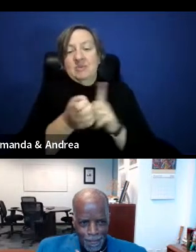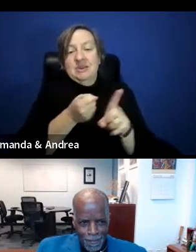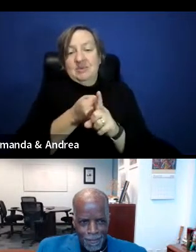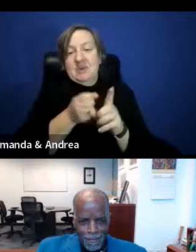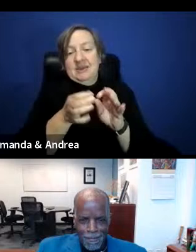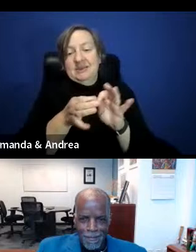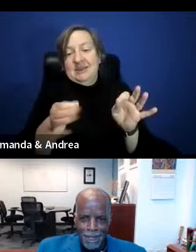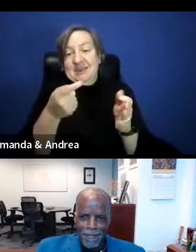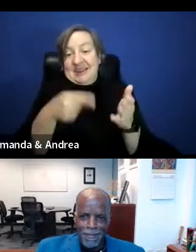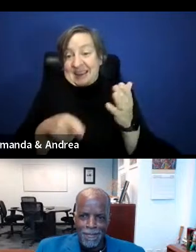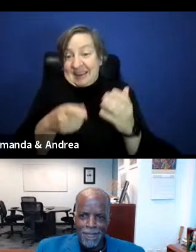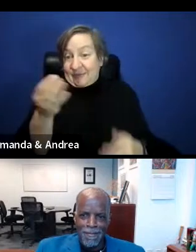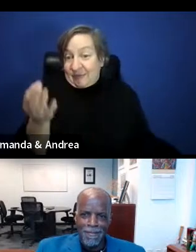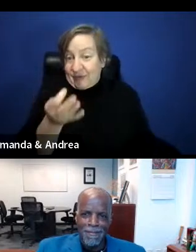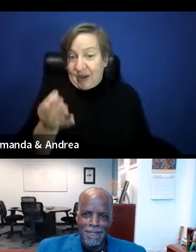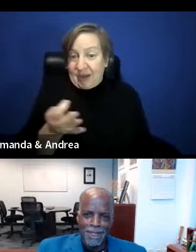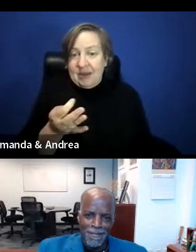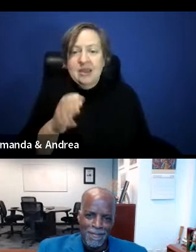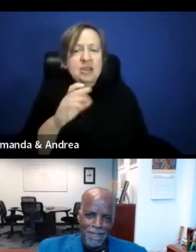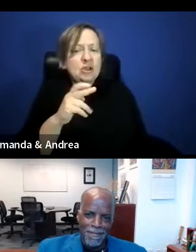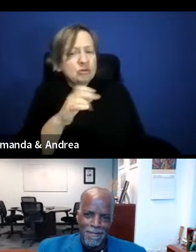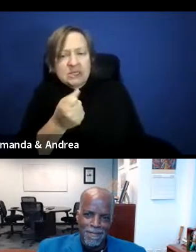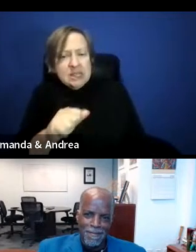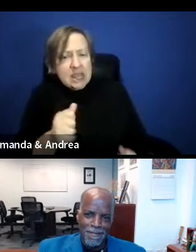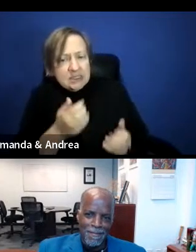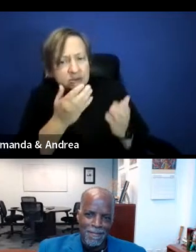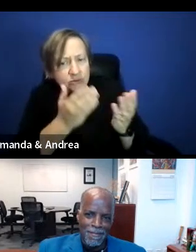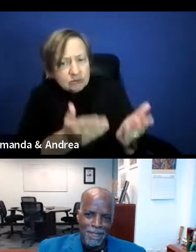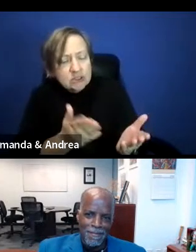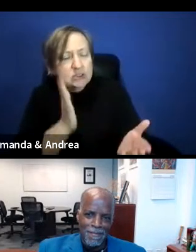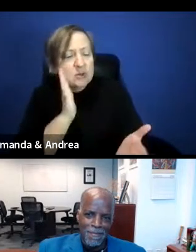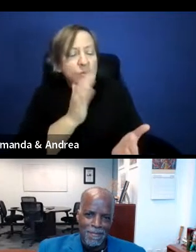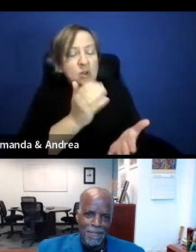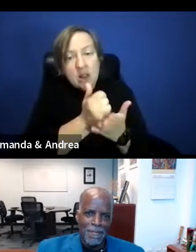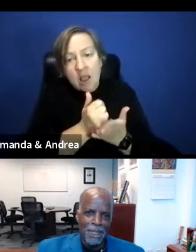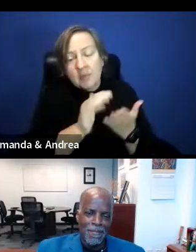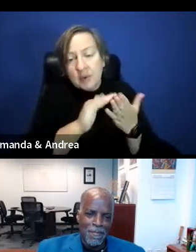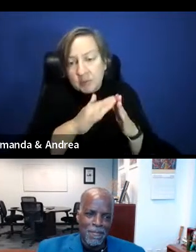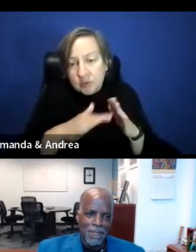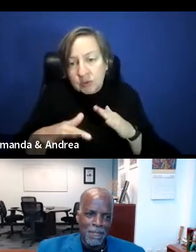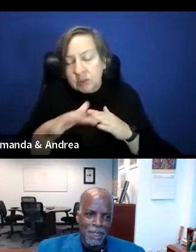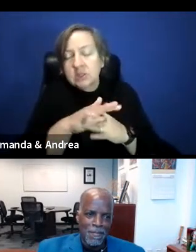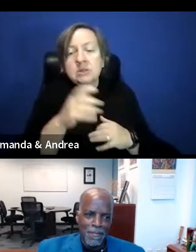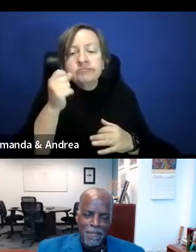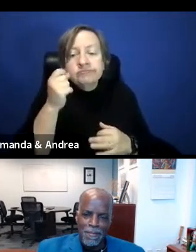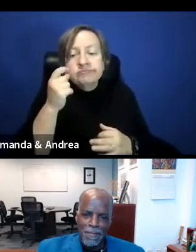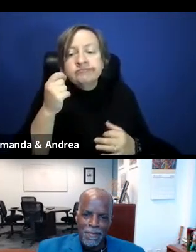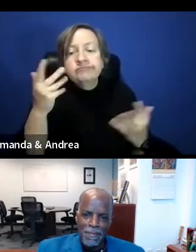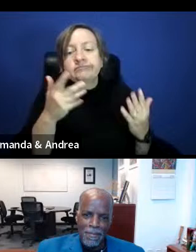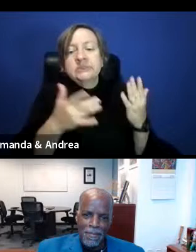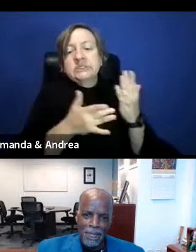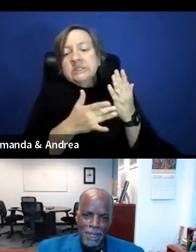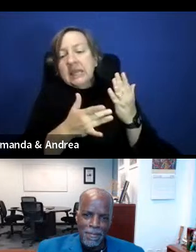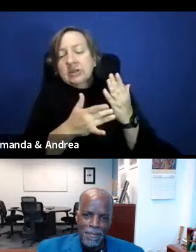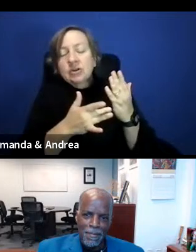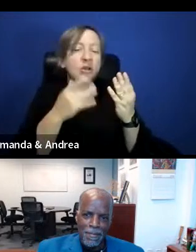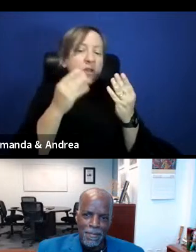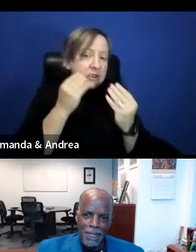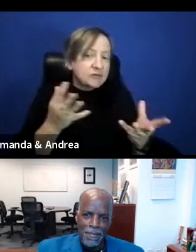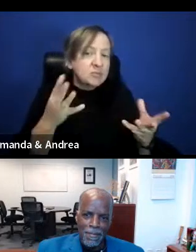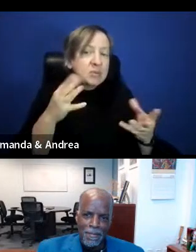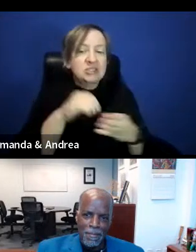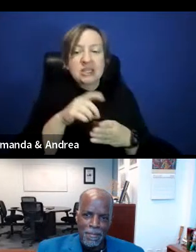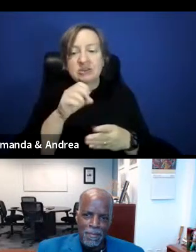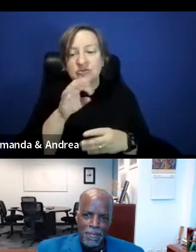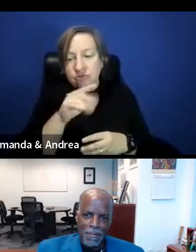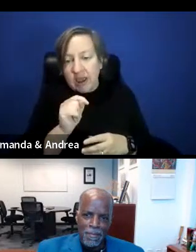any suggestions for us, Chris, that will help community members best understand the technical information provided in the draft